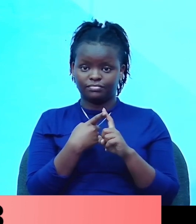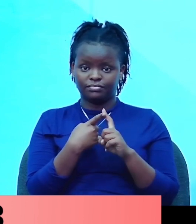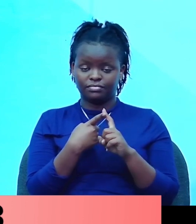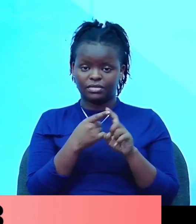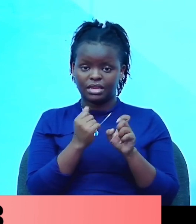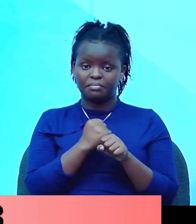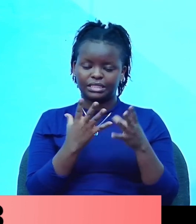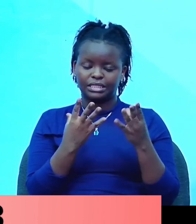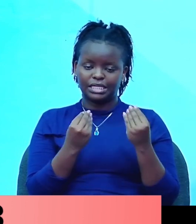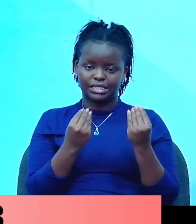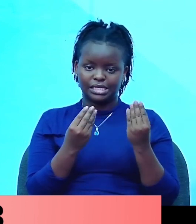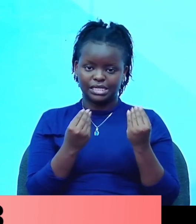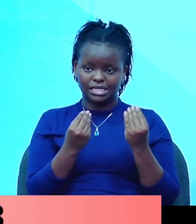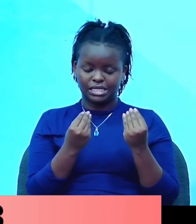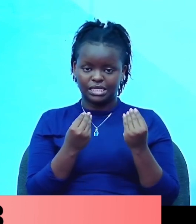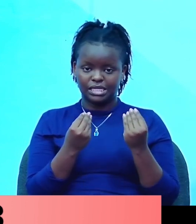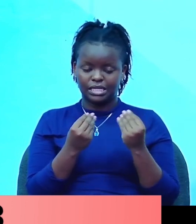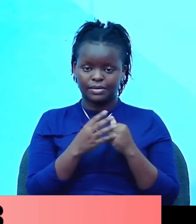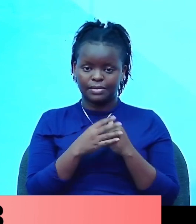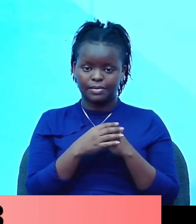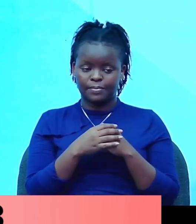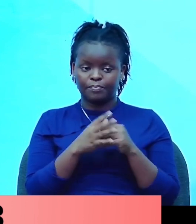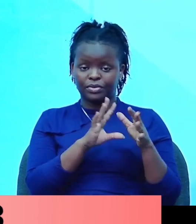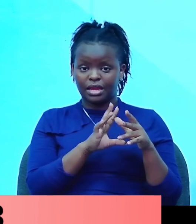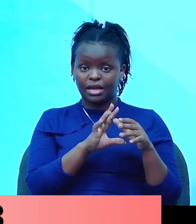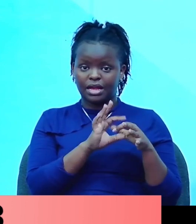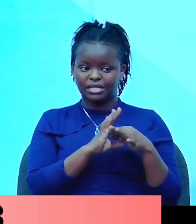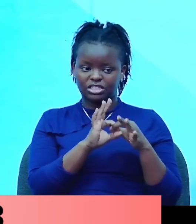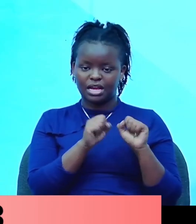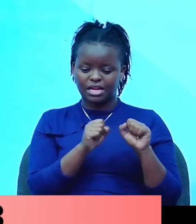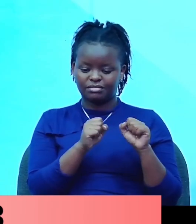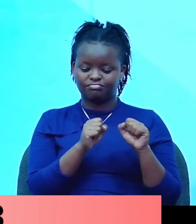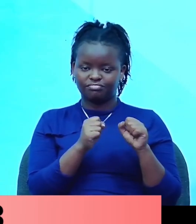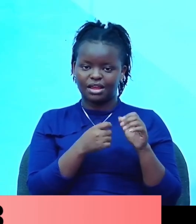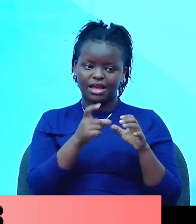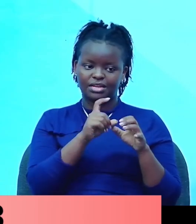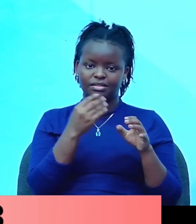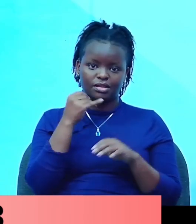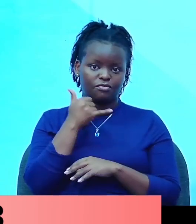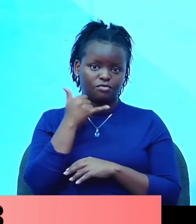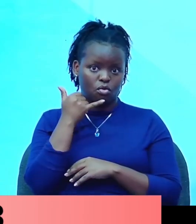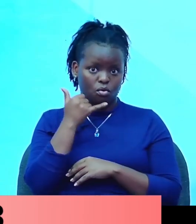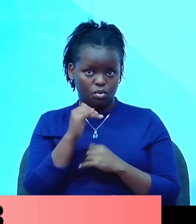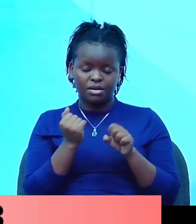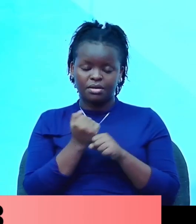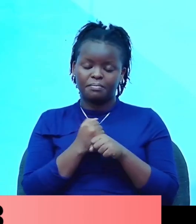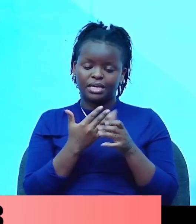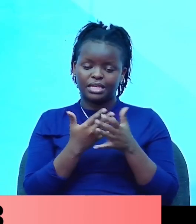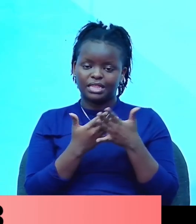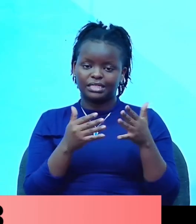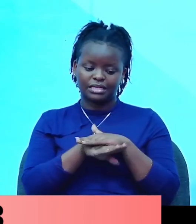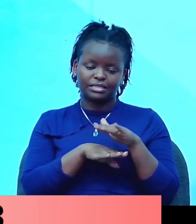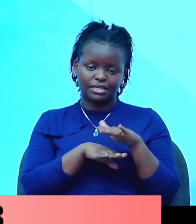easier. Meaning if you have the account and you can actually top up on the mobile phone, then it makes things more accessible for